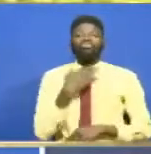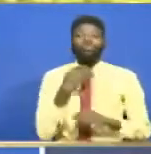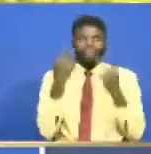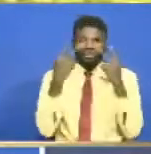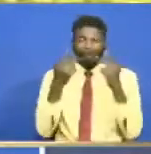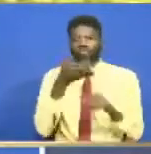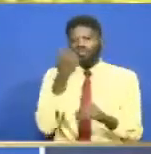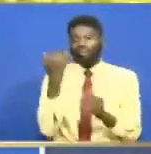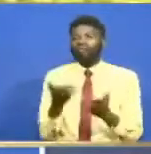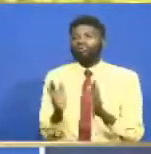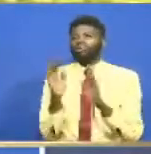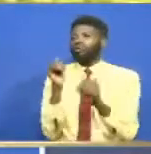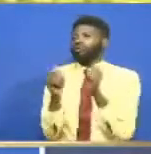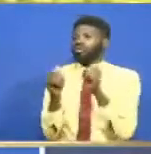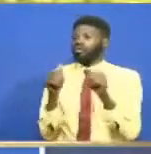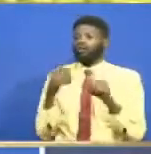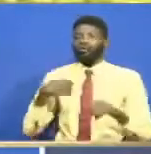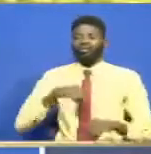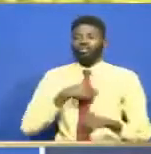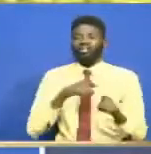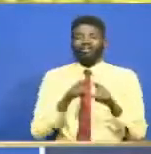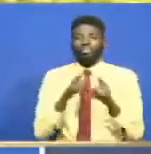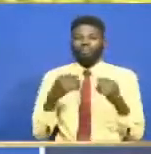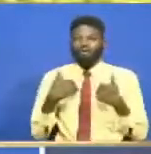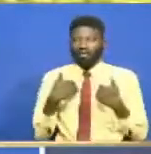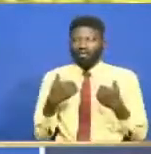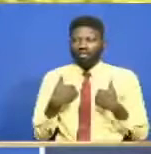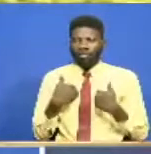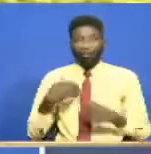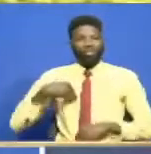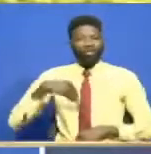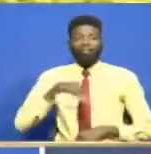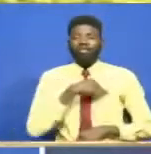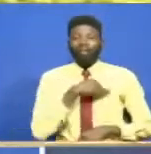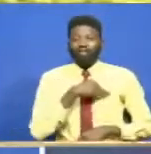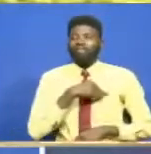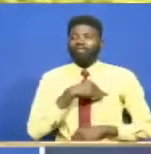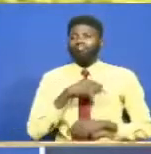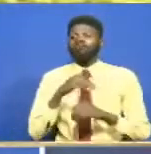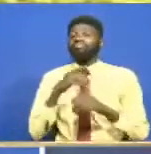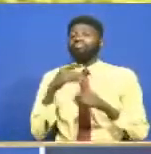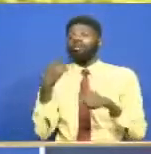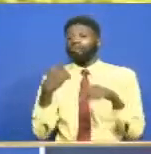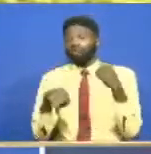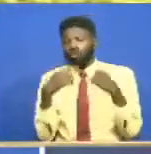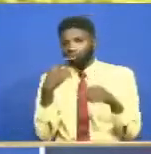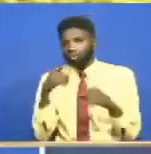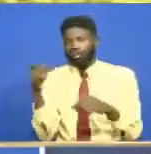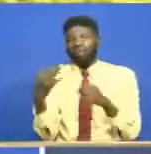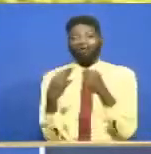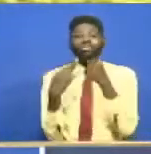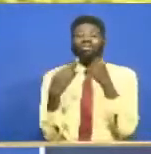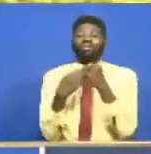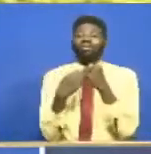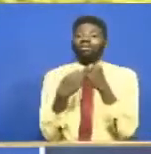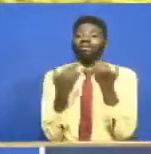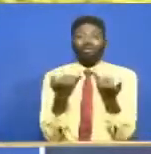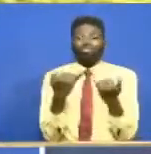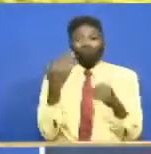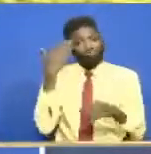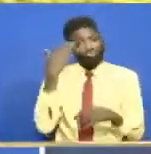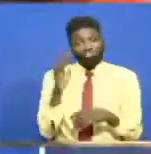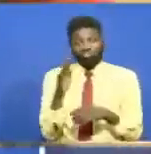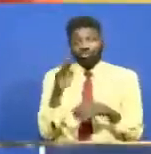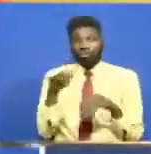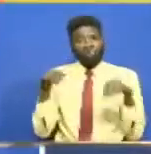also having the World Under 20 preparation that will be taking place in August. Now everything is in limbo. As time goes, we will know exactly what we